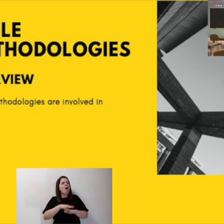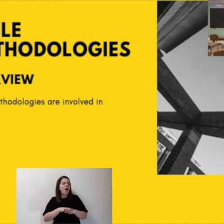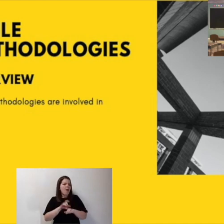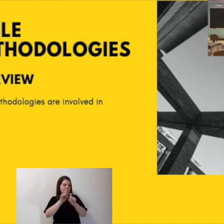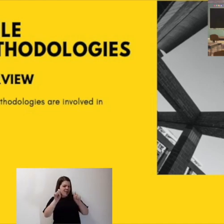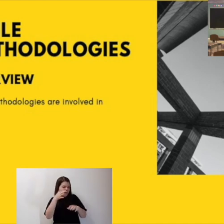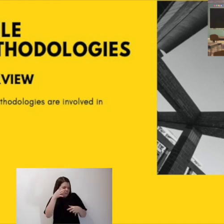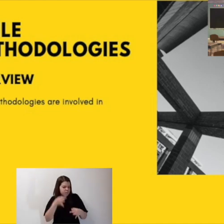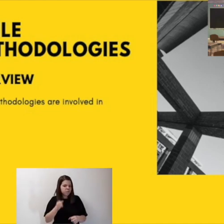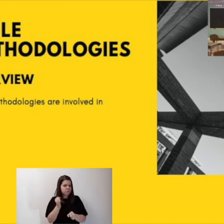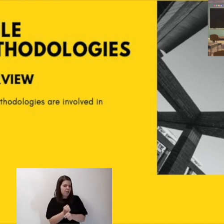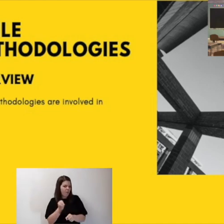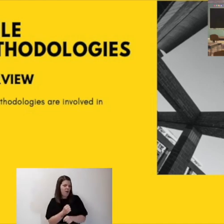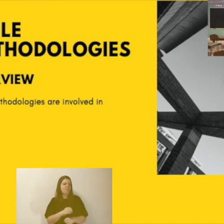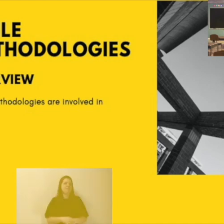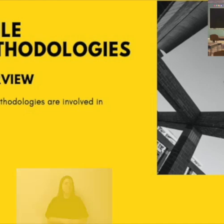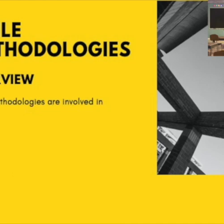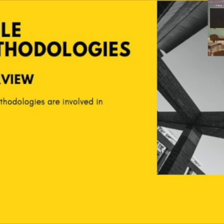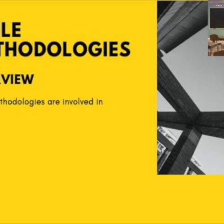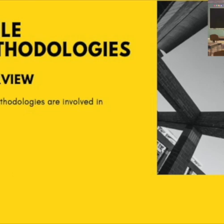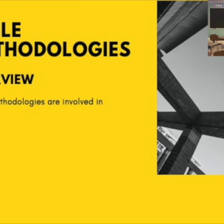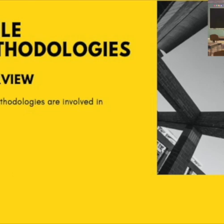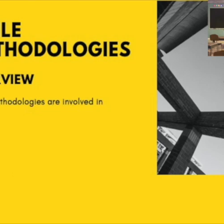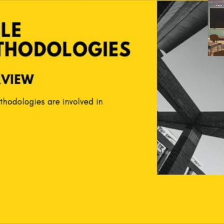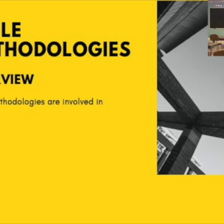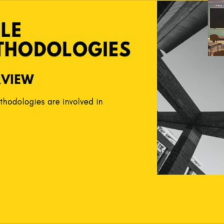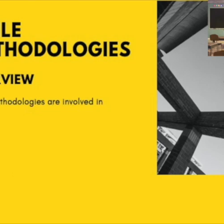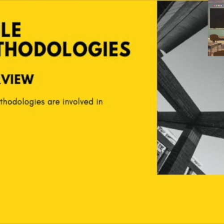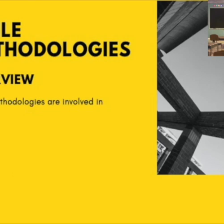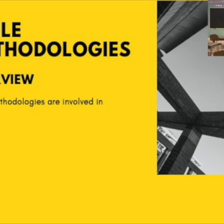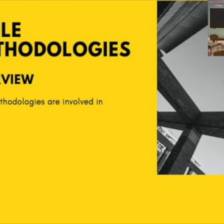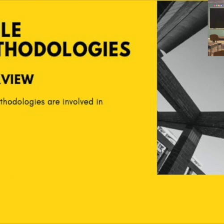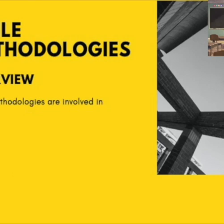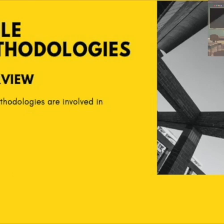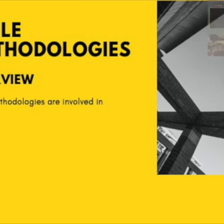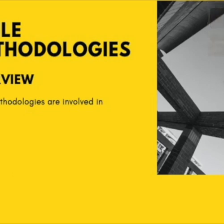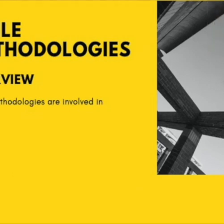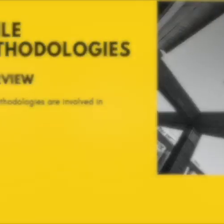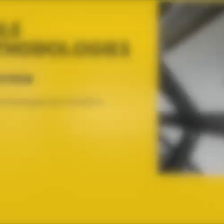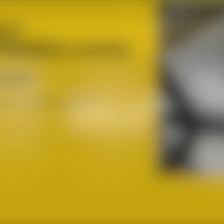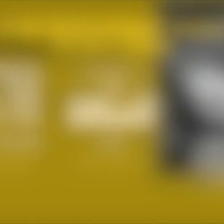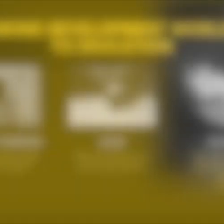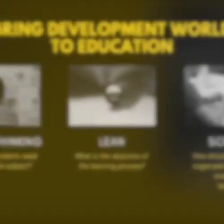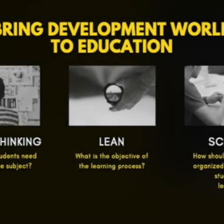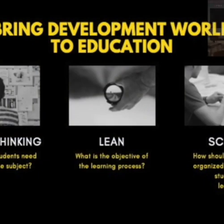filter official curriculum to get significant content and develop soft skills.